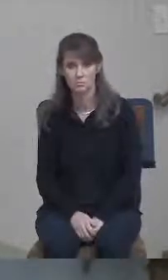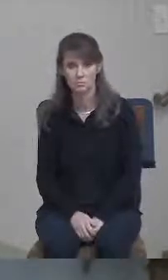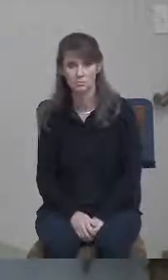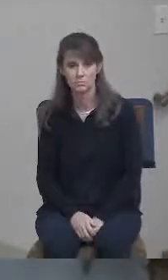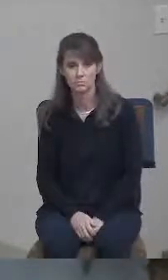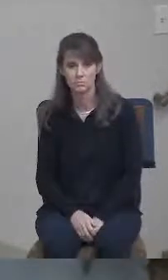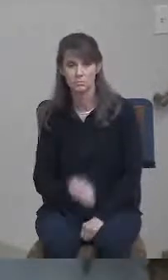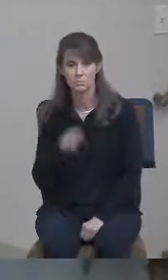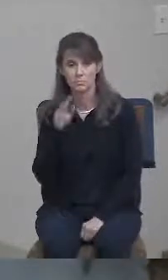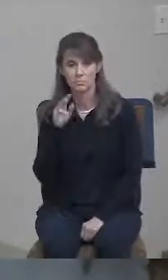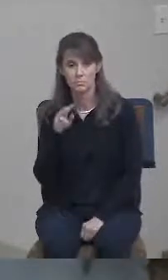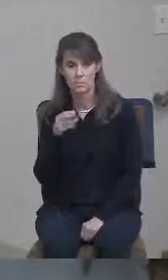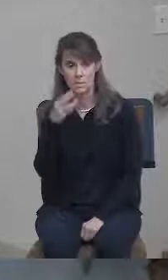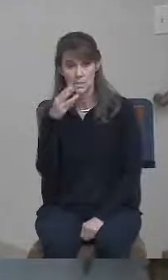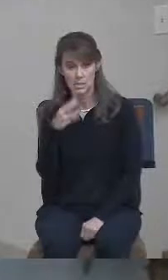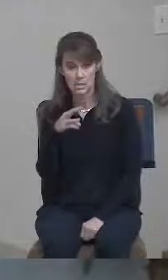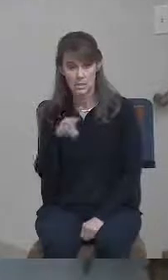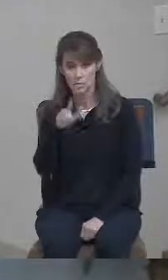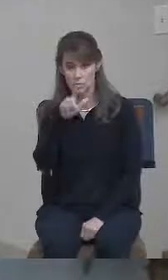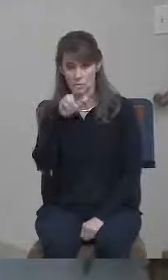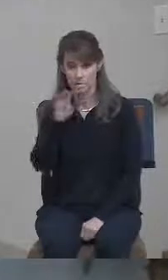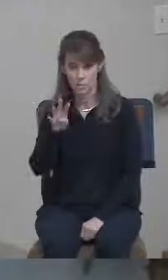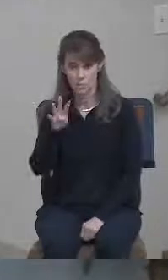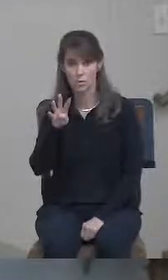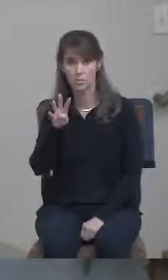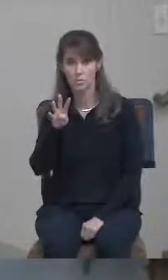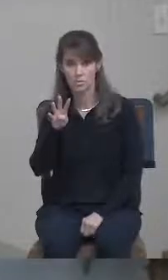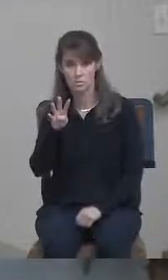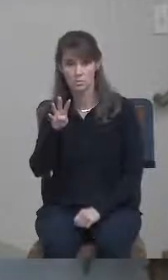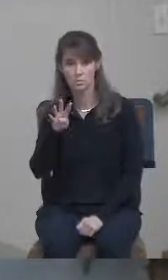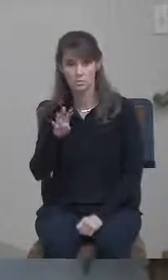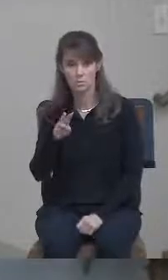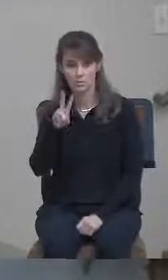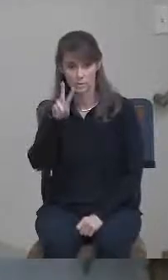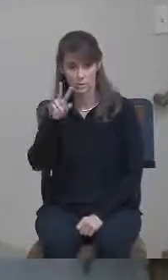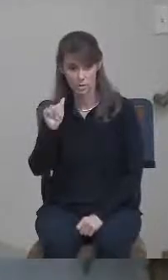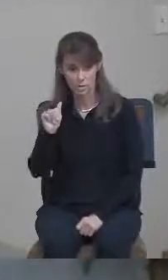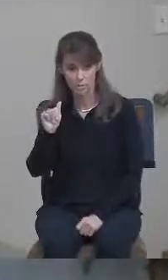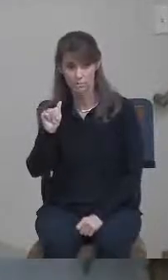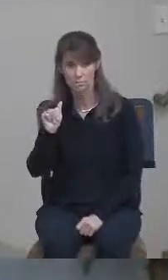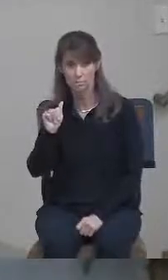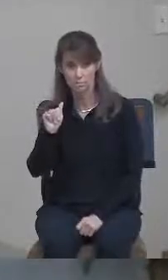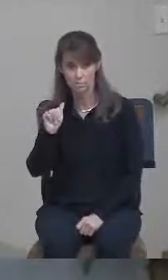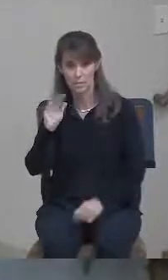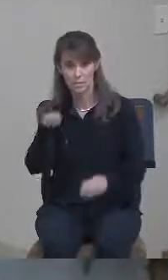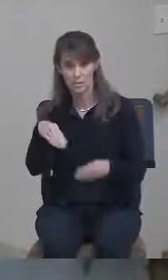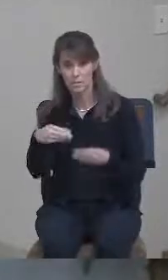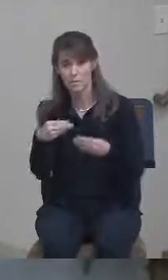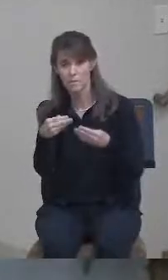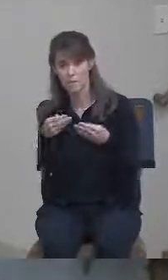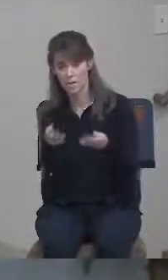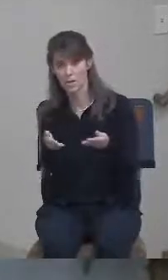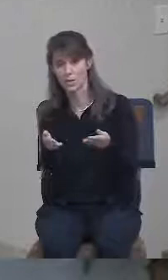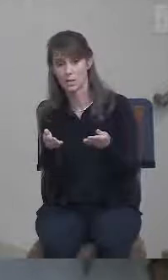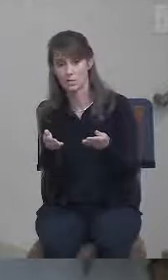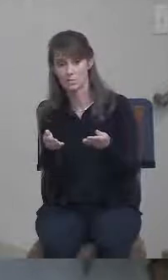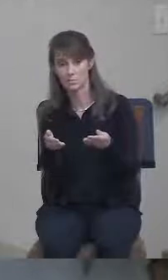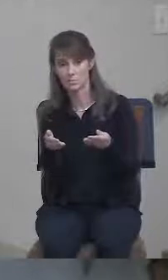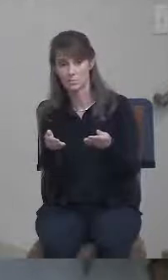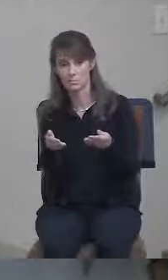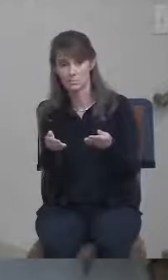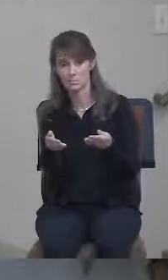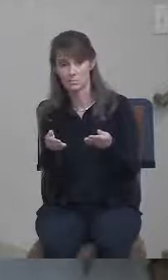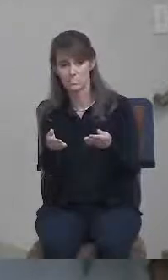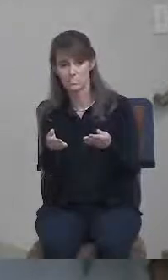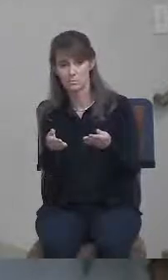in March 1624 in Virginia provided that all must